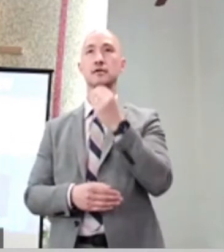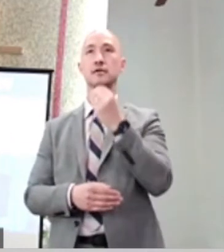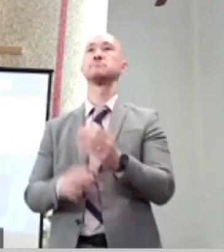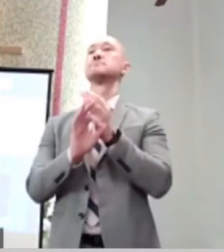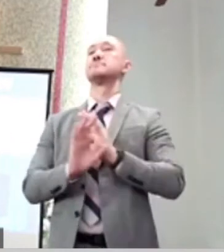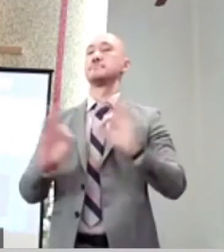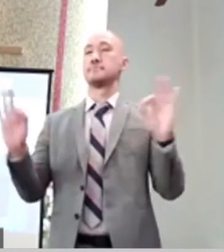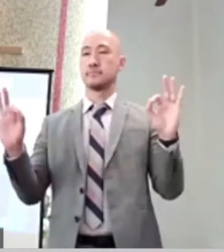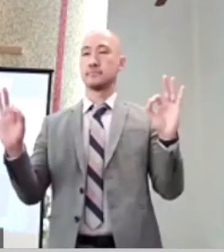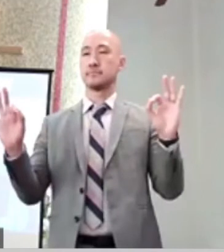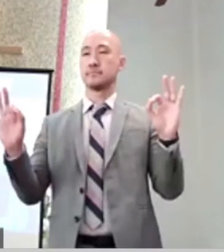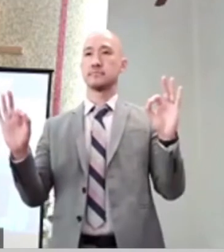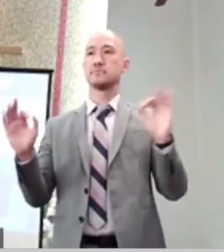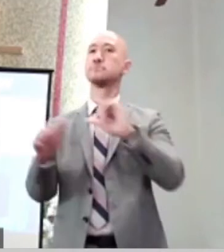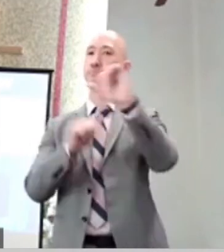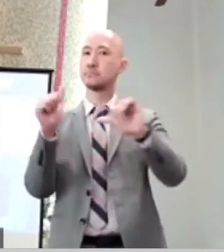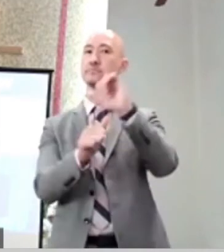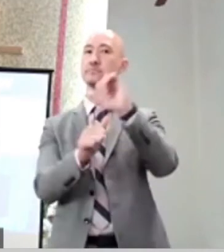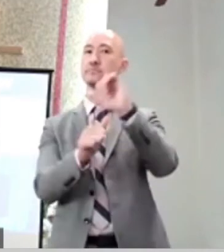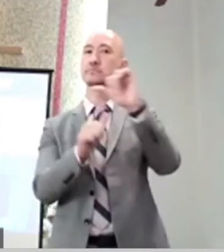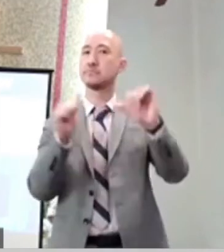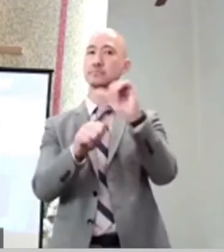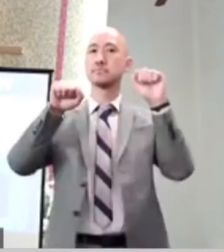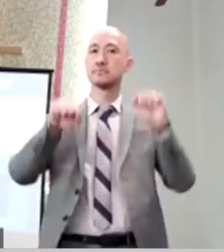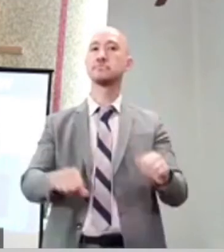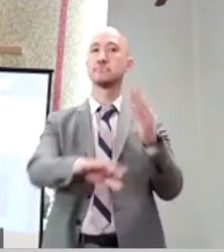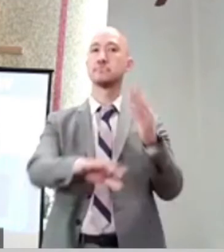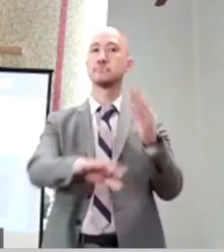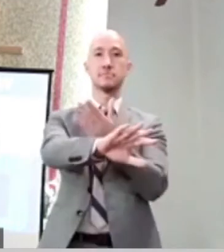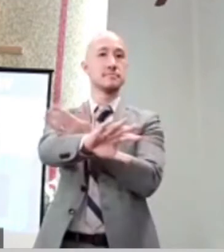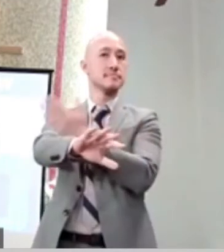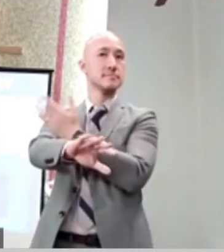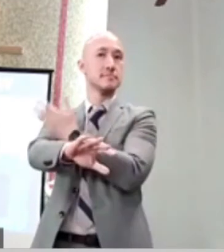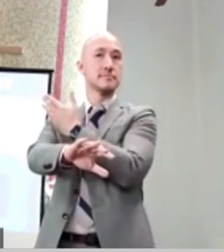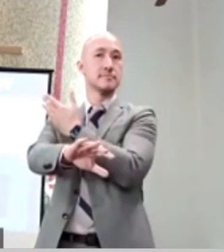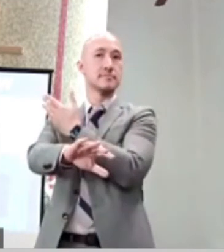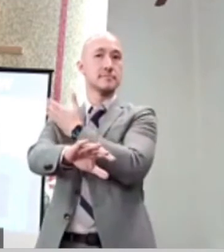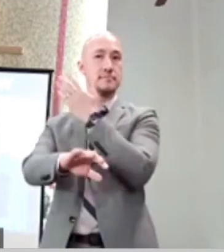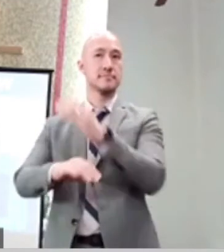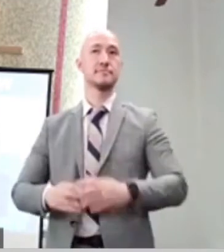so that we even do it here to commemorate the Lord's